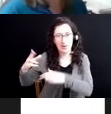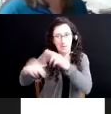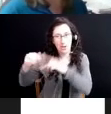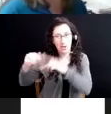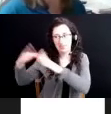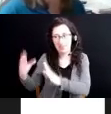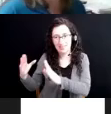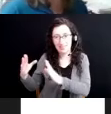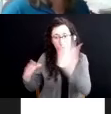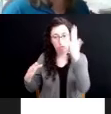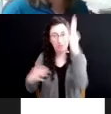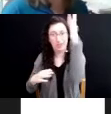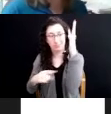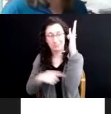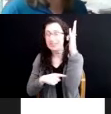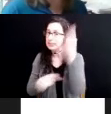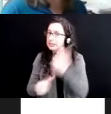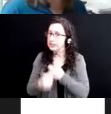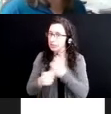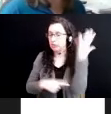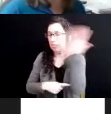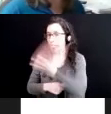it, we had the